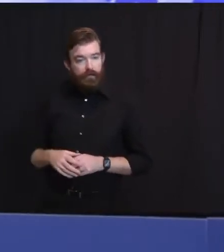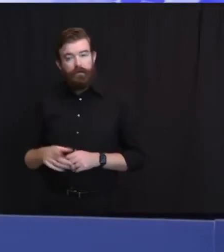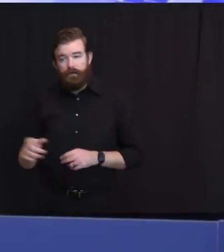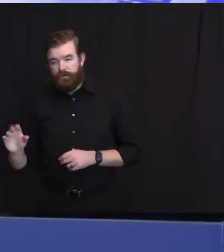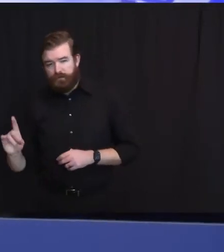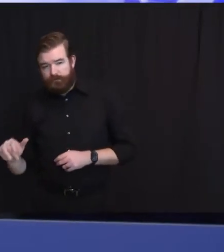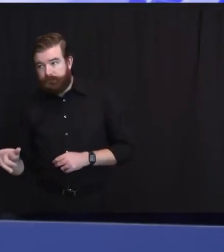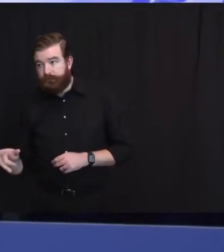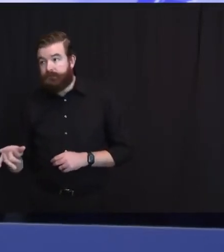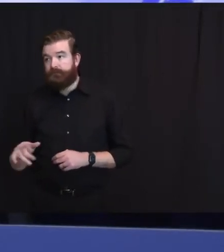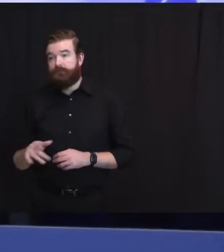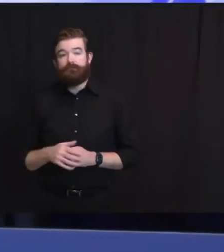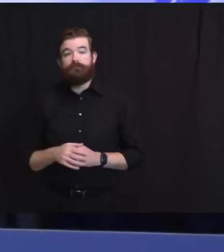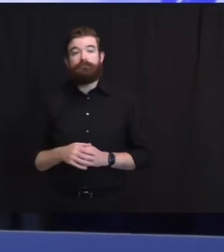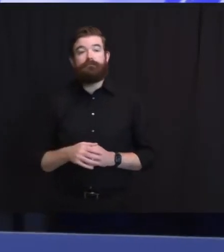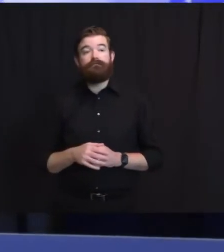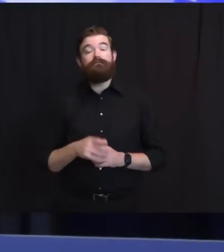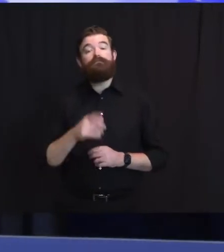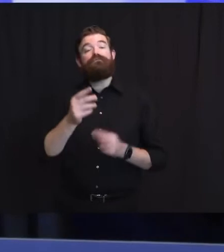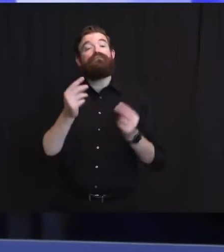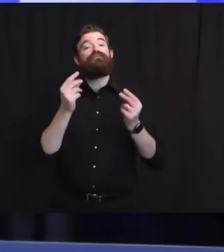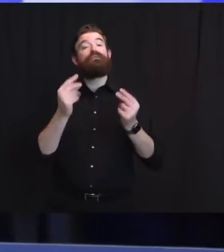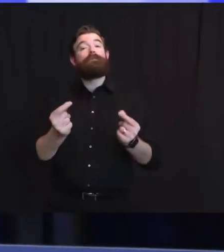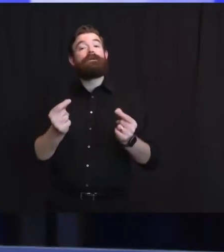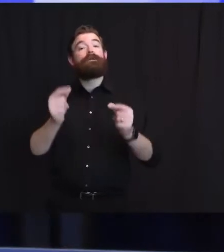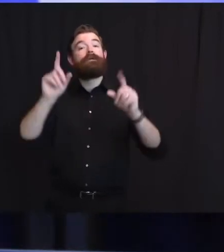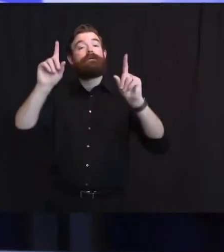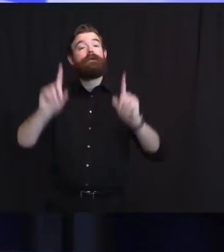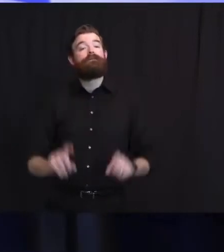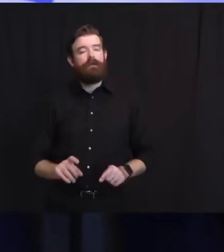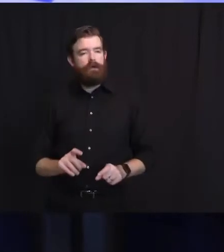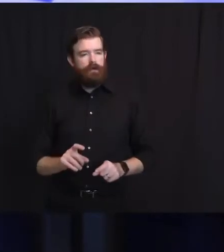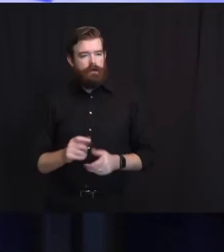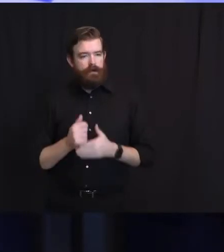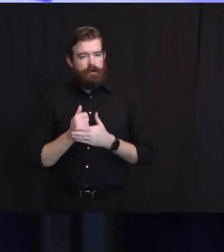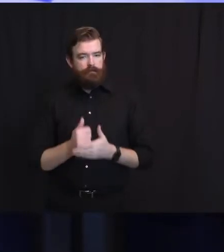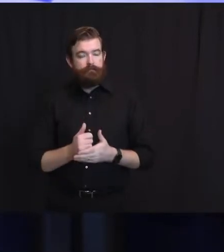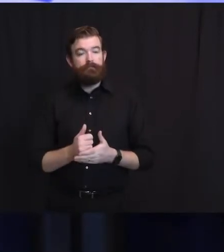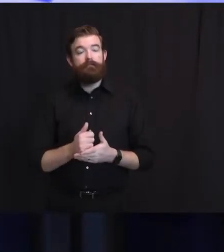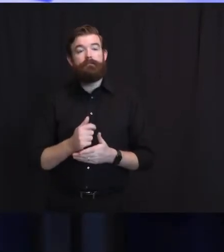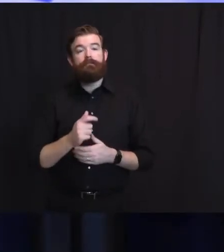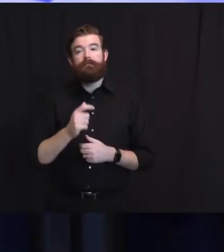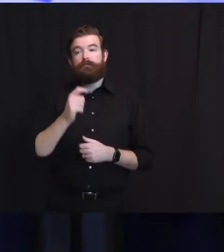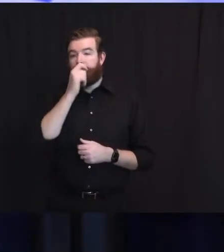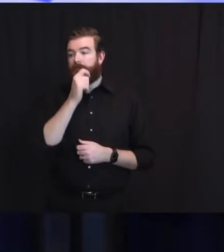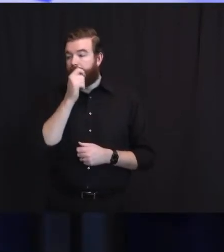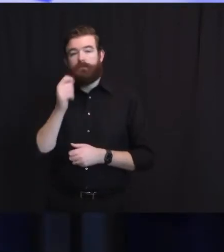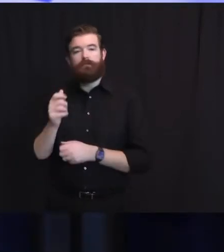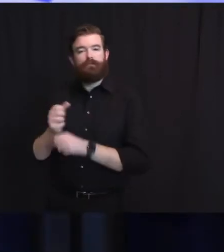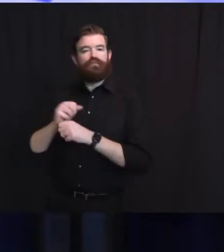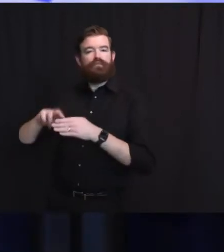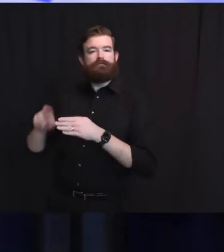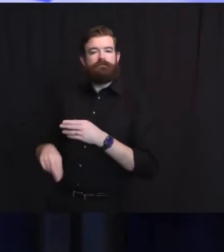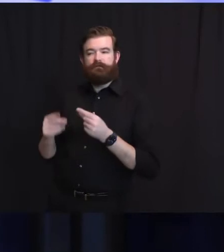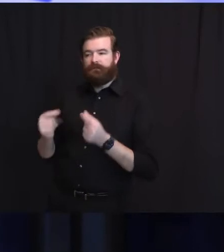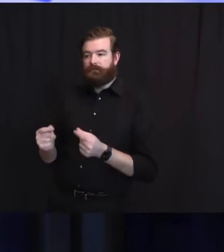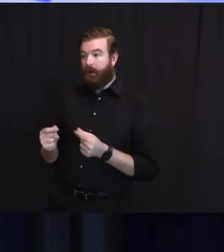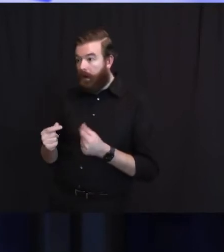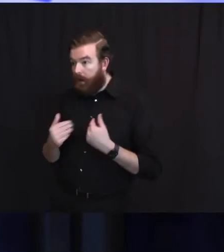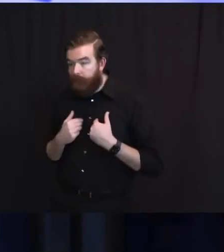to quickly isolate or quarantine individuals. And we're starting to report the antigen tests. That's